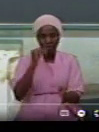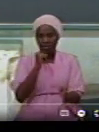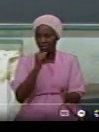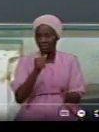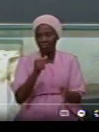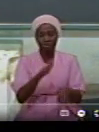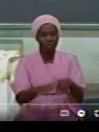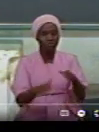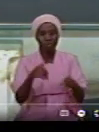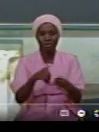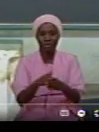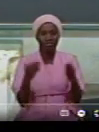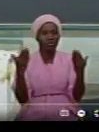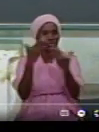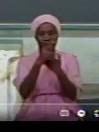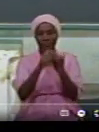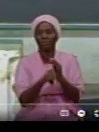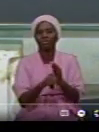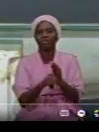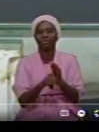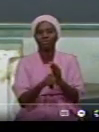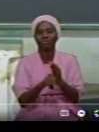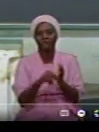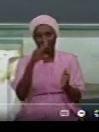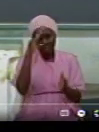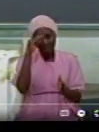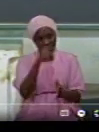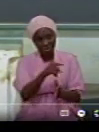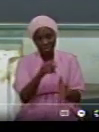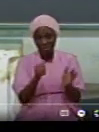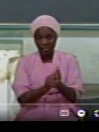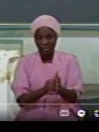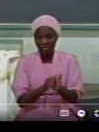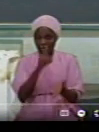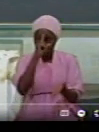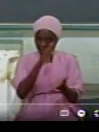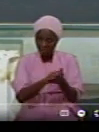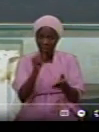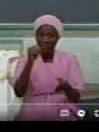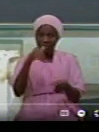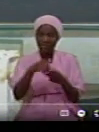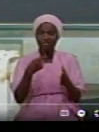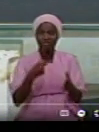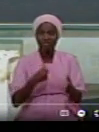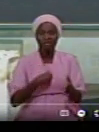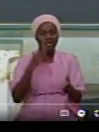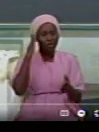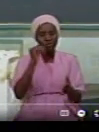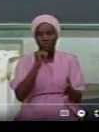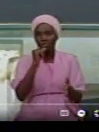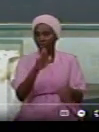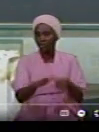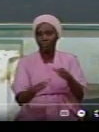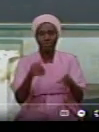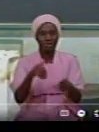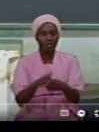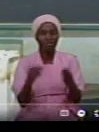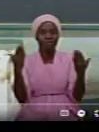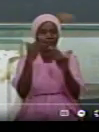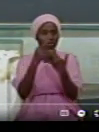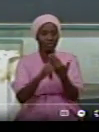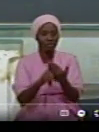in darkness. He that believes in me shall not walk in darkness, but